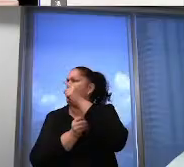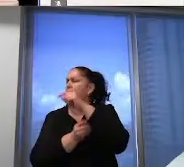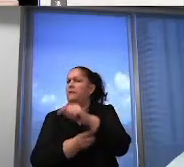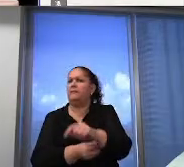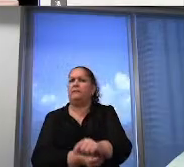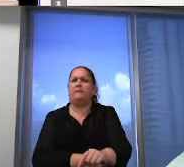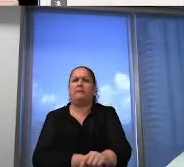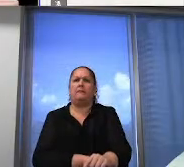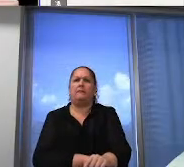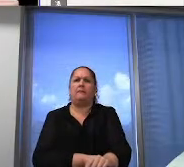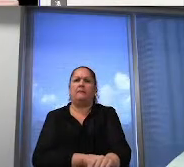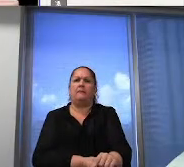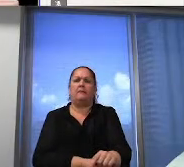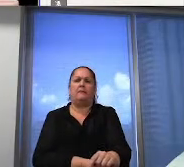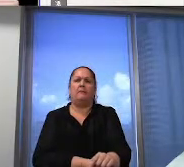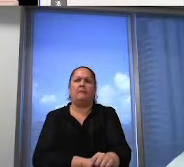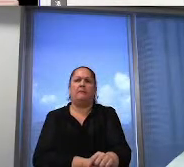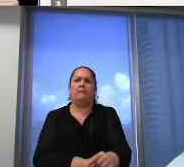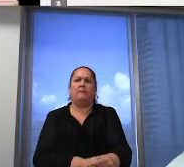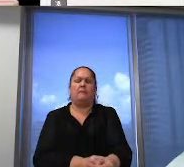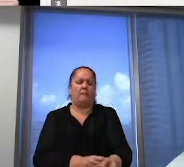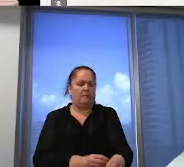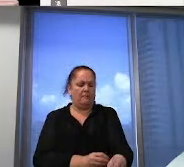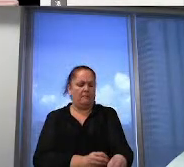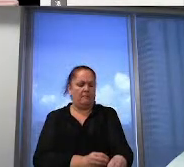Excuse me one moment.